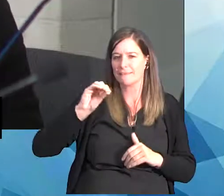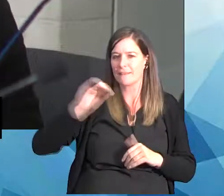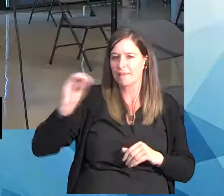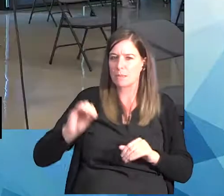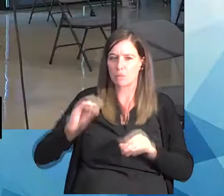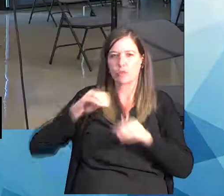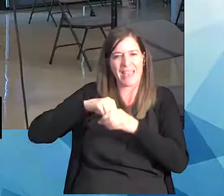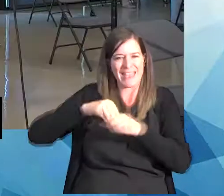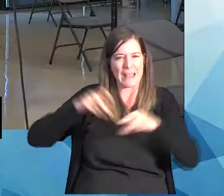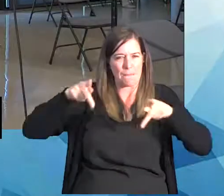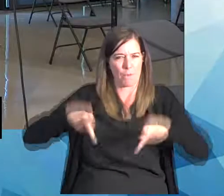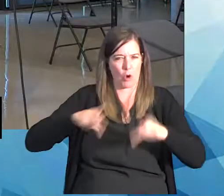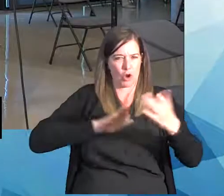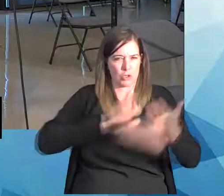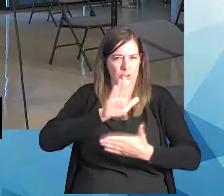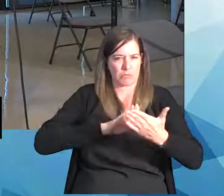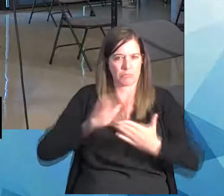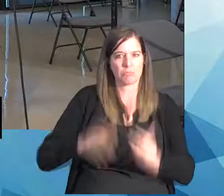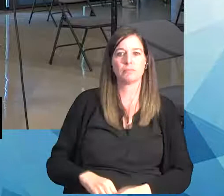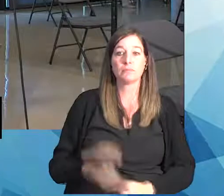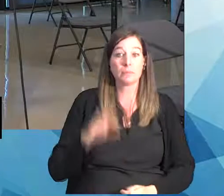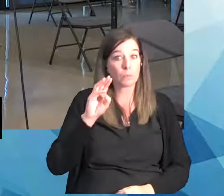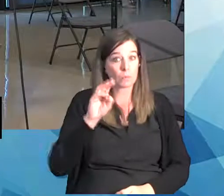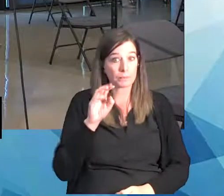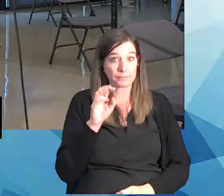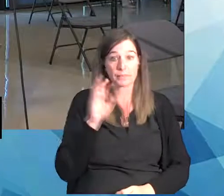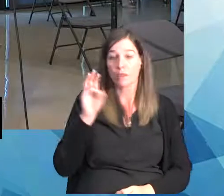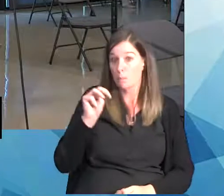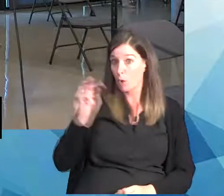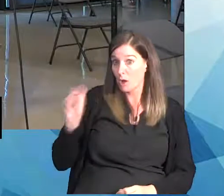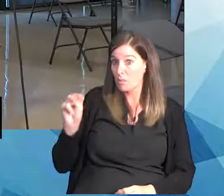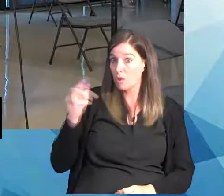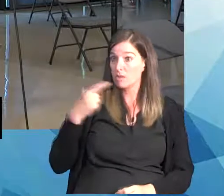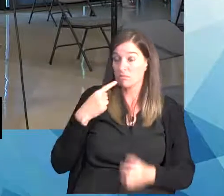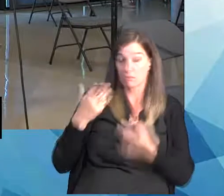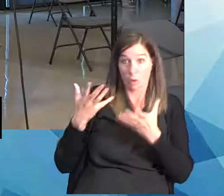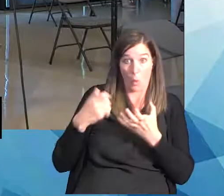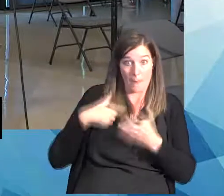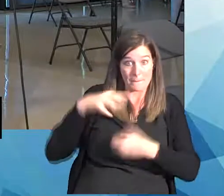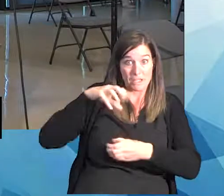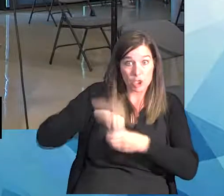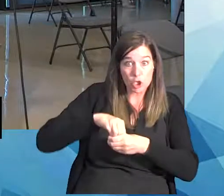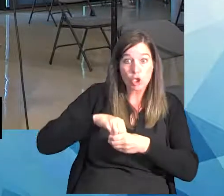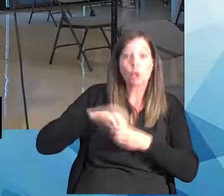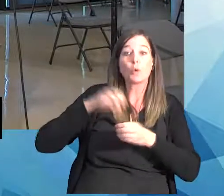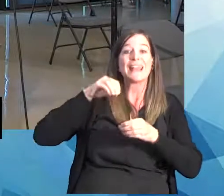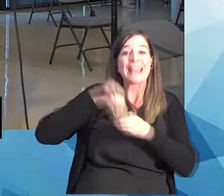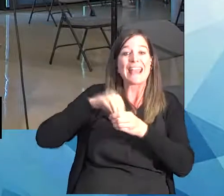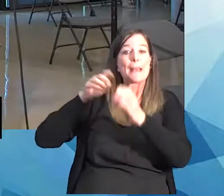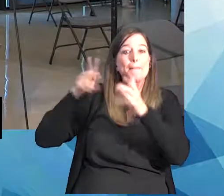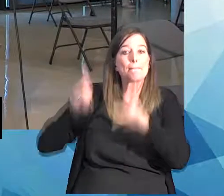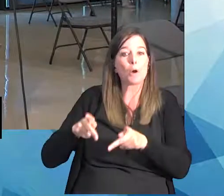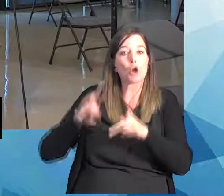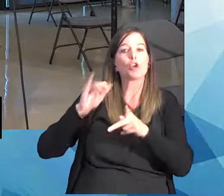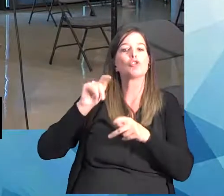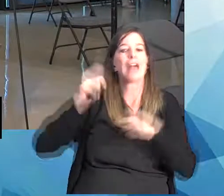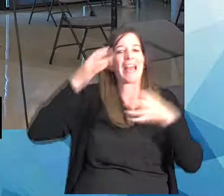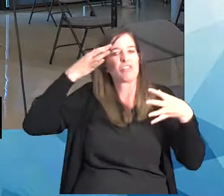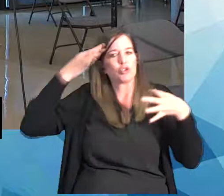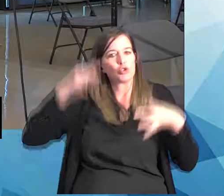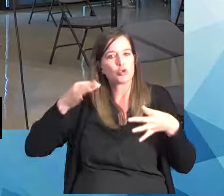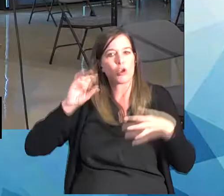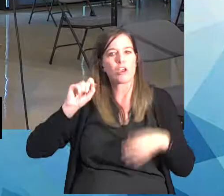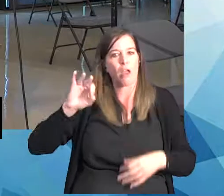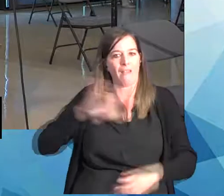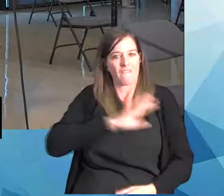language that in person could be at the discretion of the board president? Yeah, I mean, if we use the word